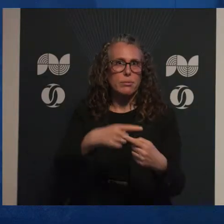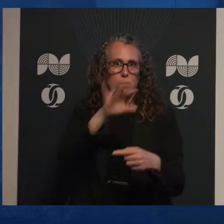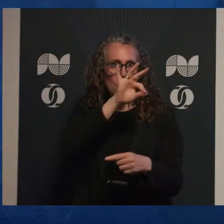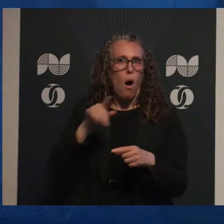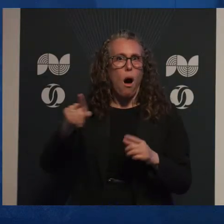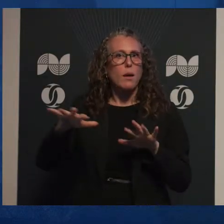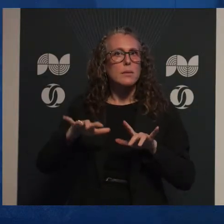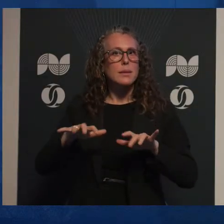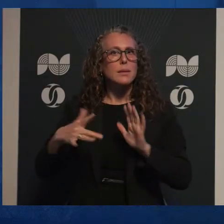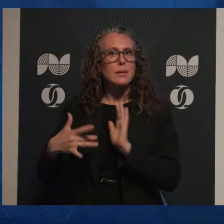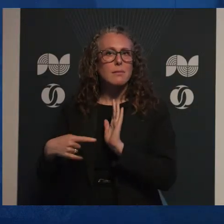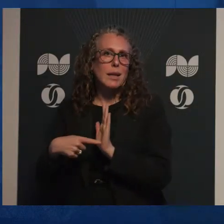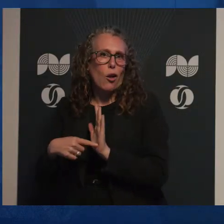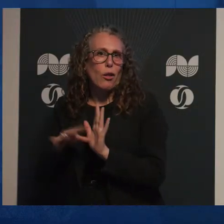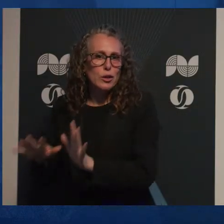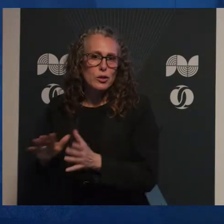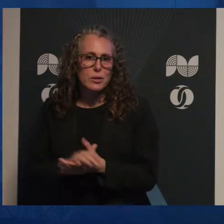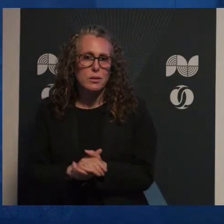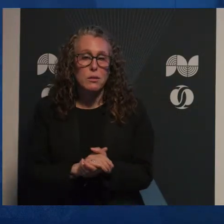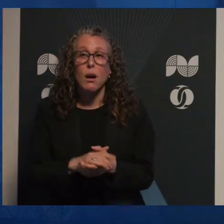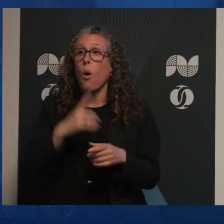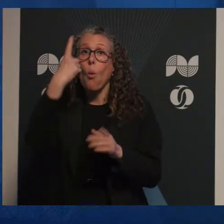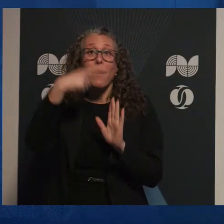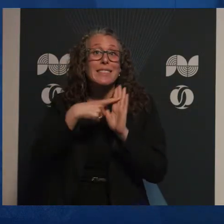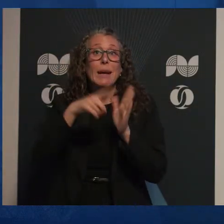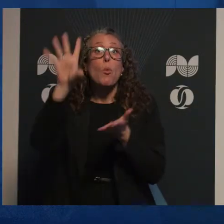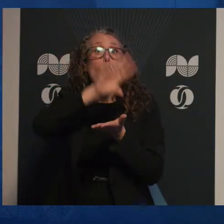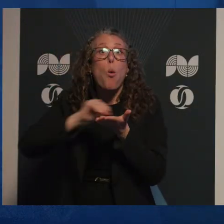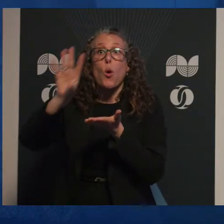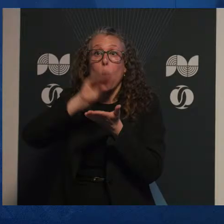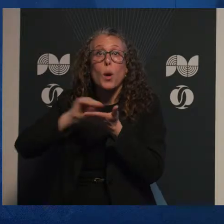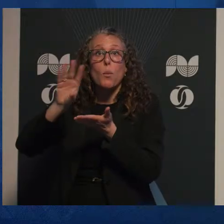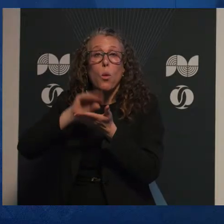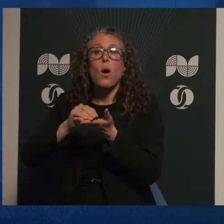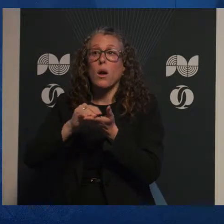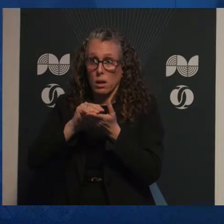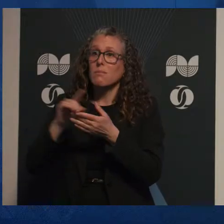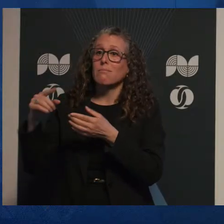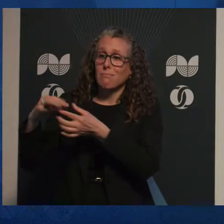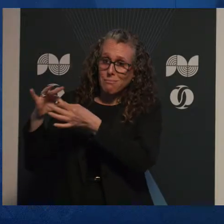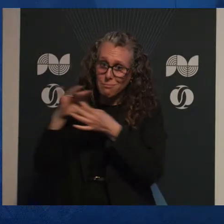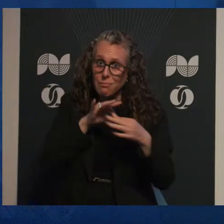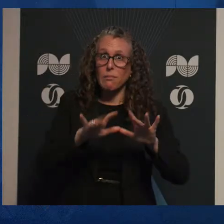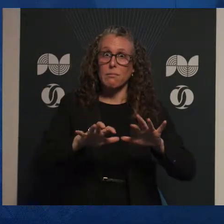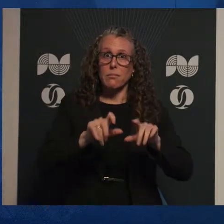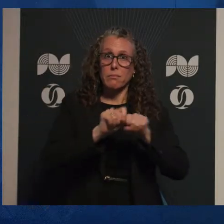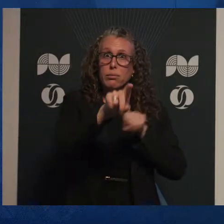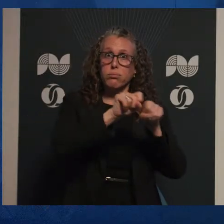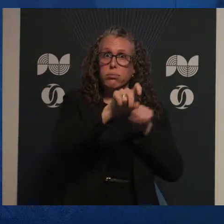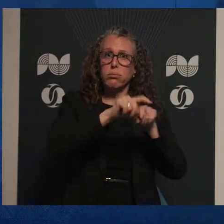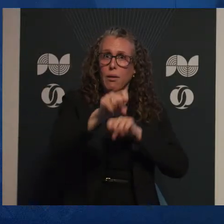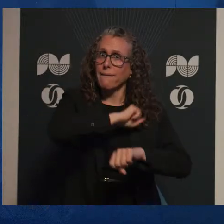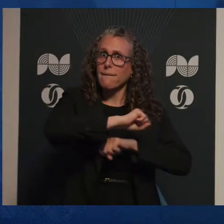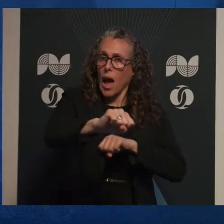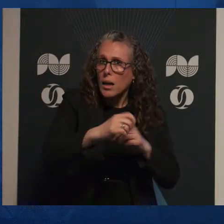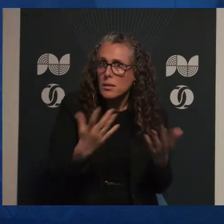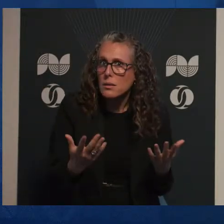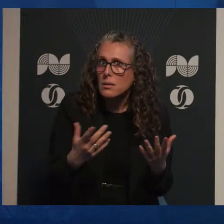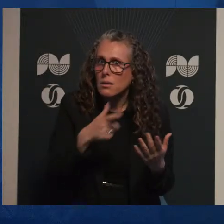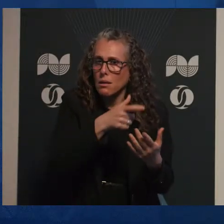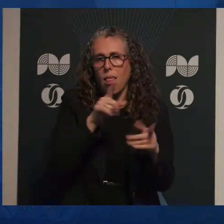some excessive reporting requirements, digitalization can still be our best friend. Another question in the front row, please.